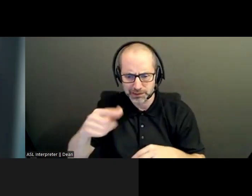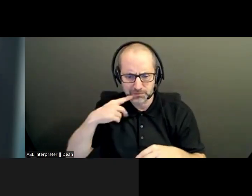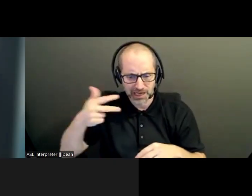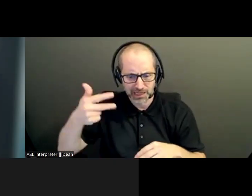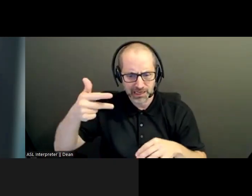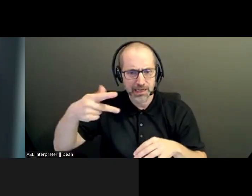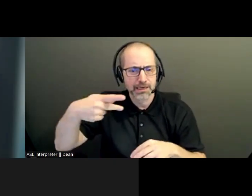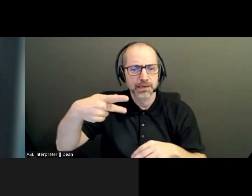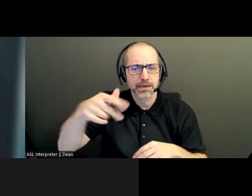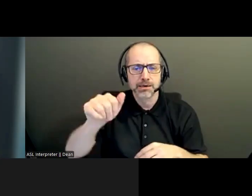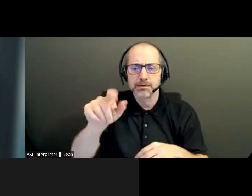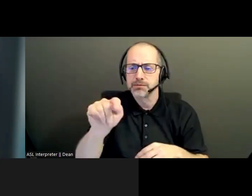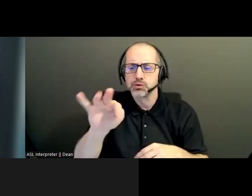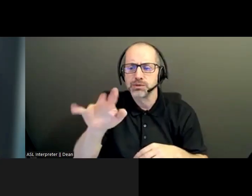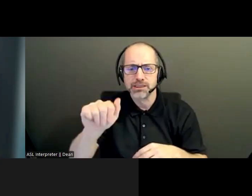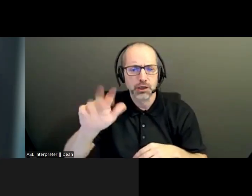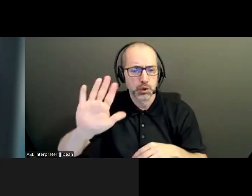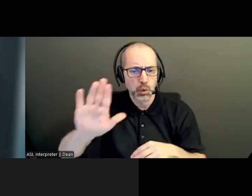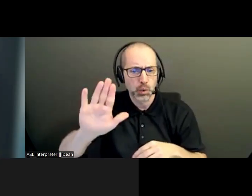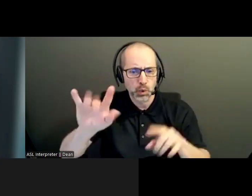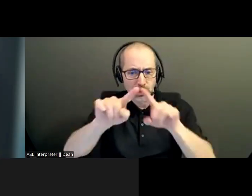black.